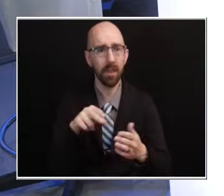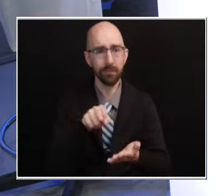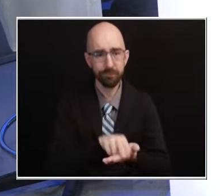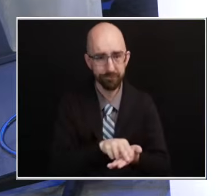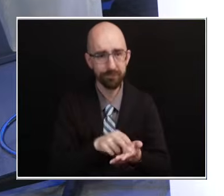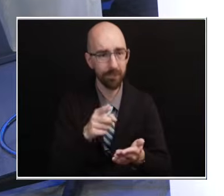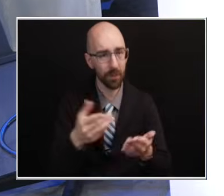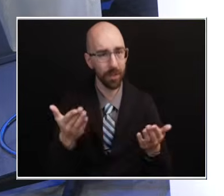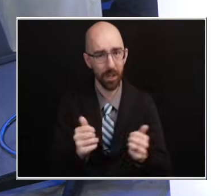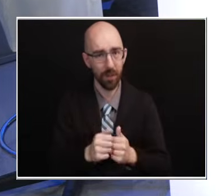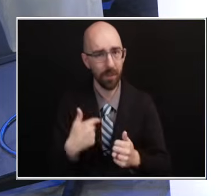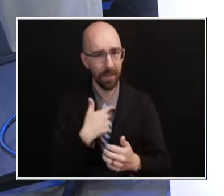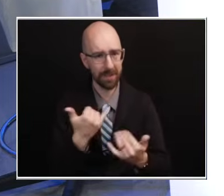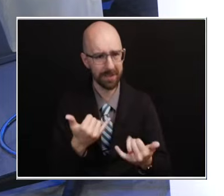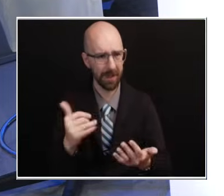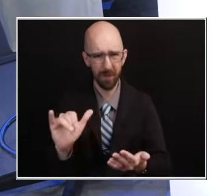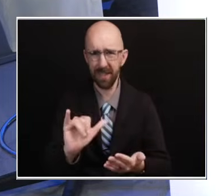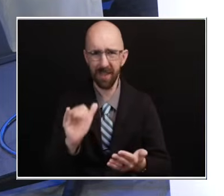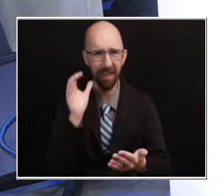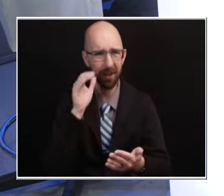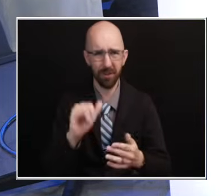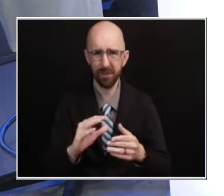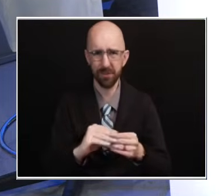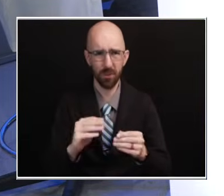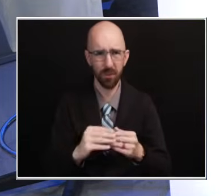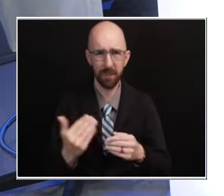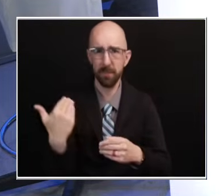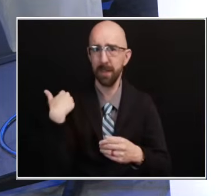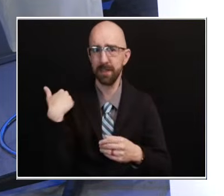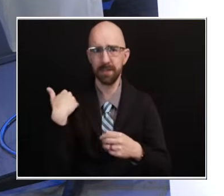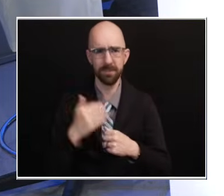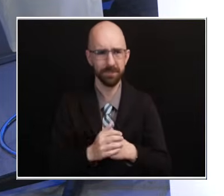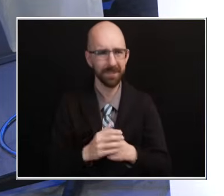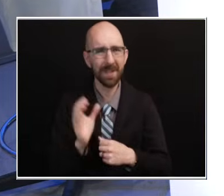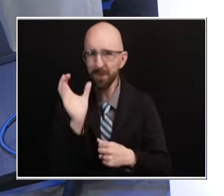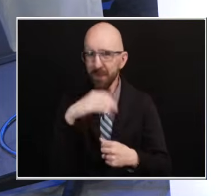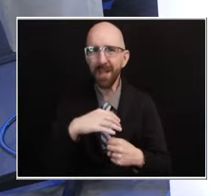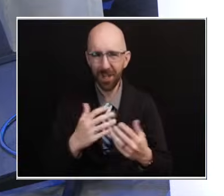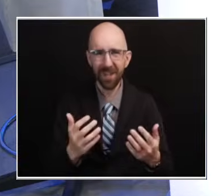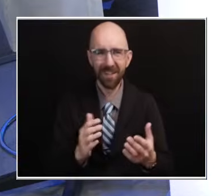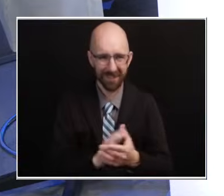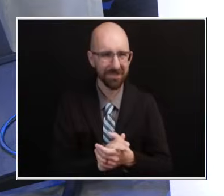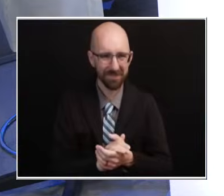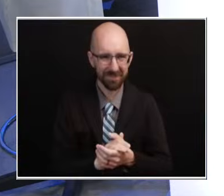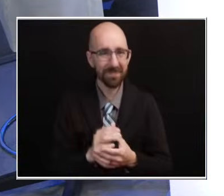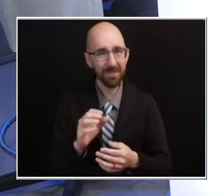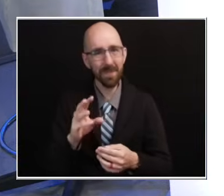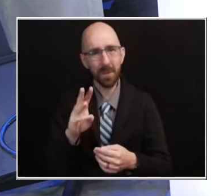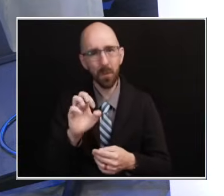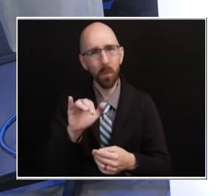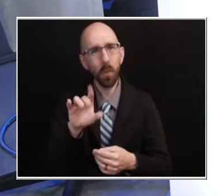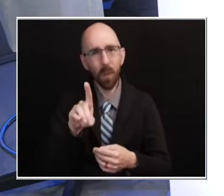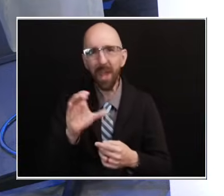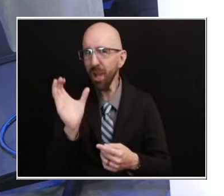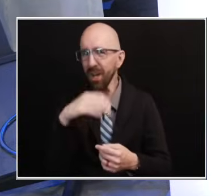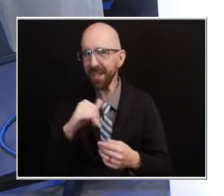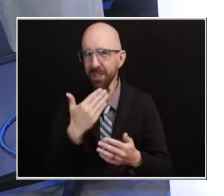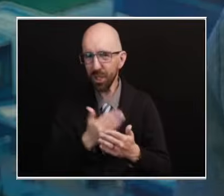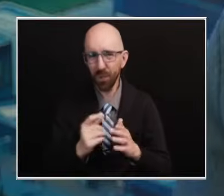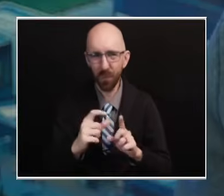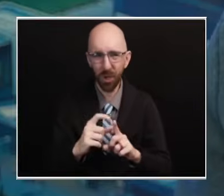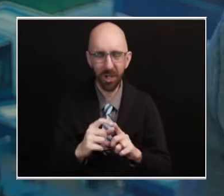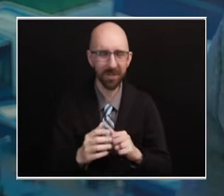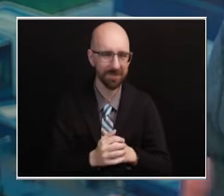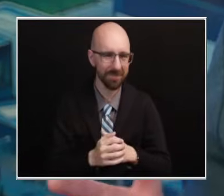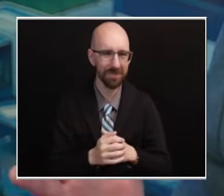today? What's it like hearing these stories in the past tense? It's weird. Weird is a good word. Woke up. Yeah, I